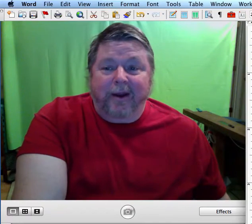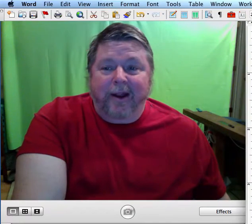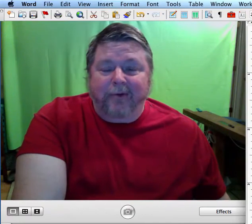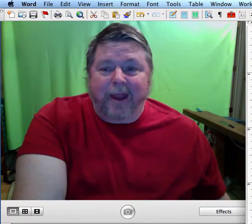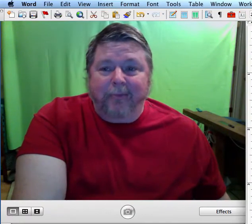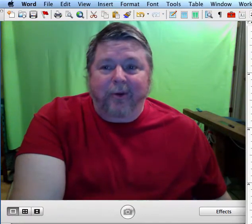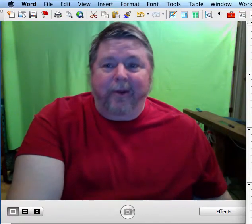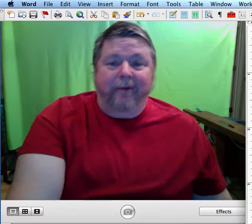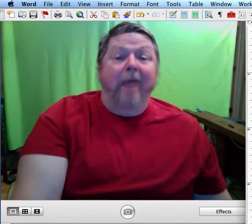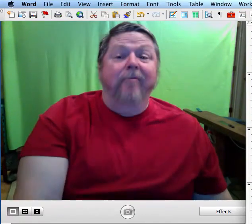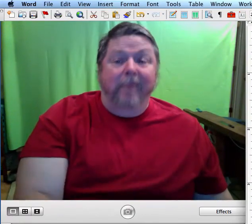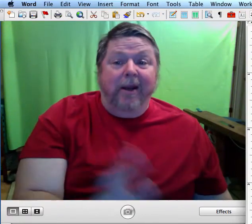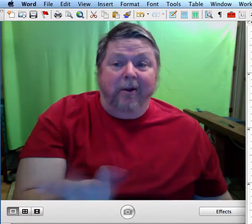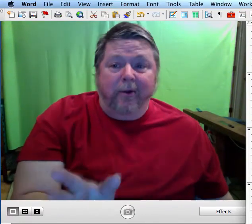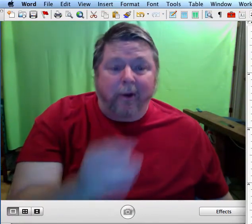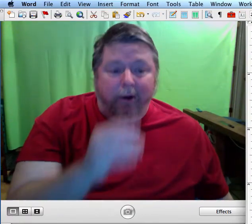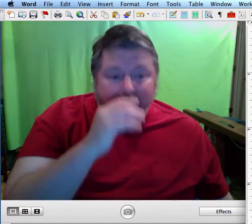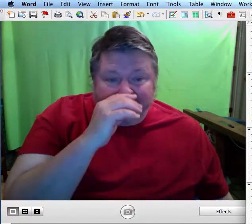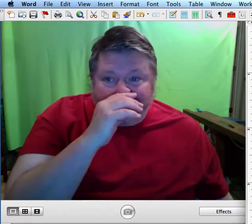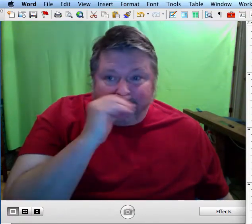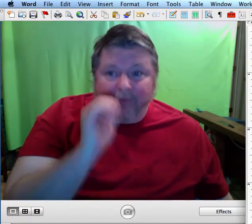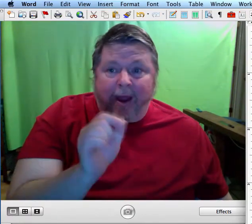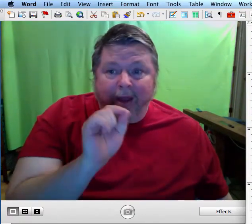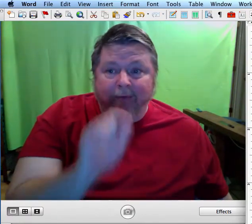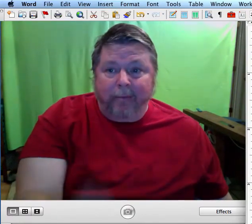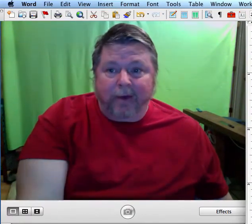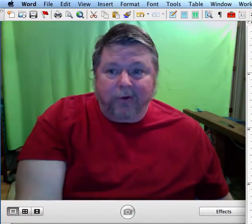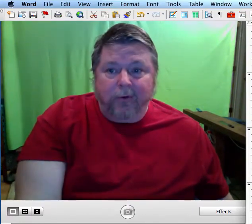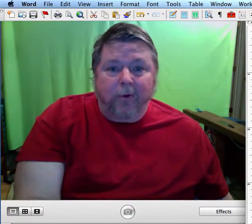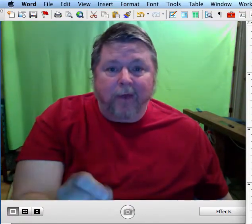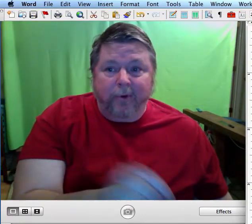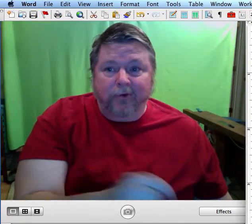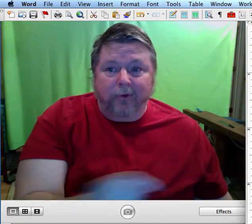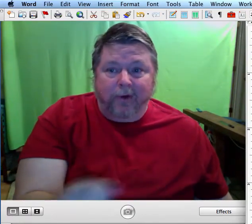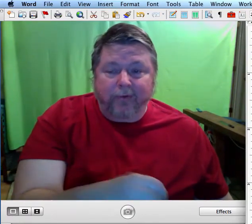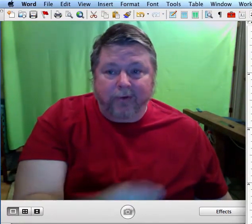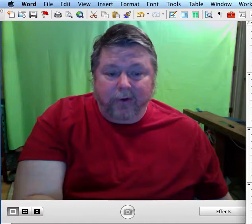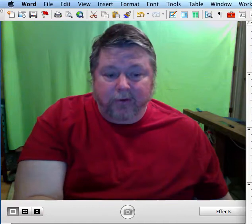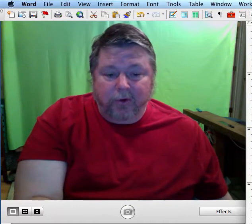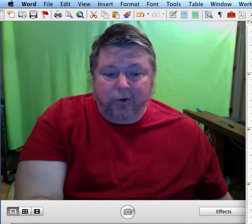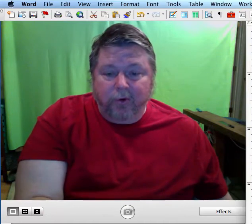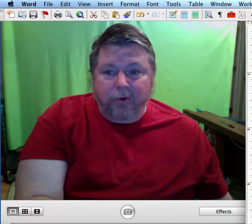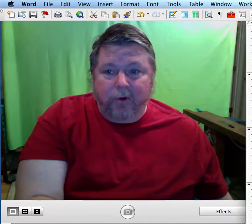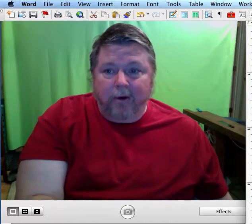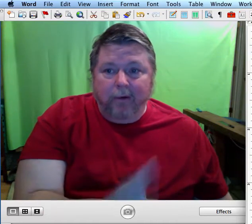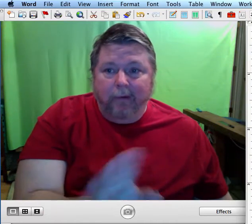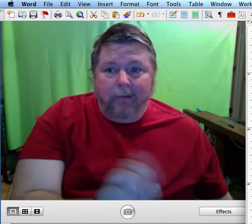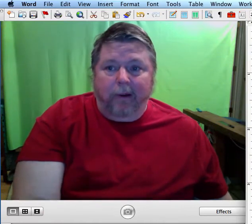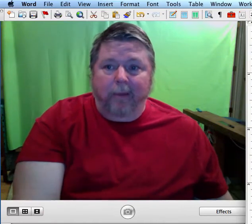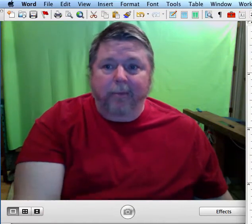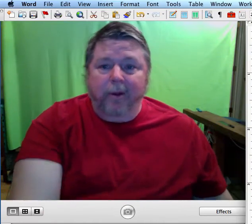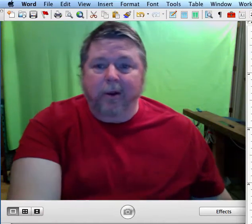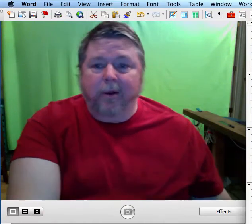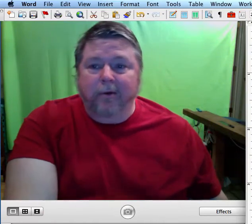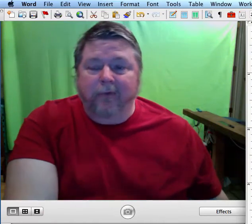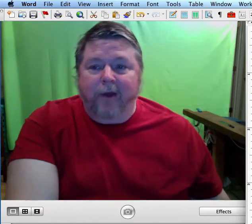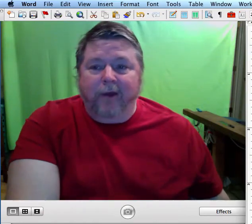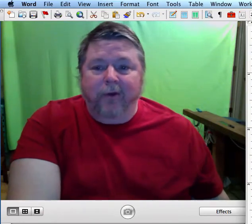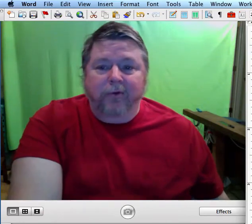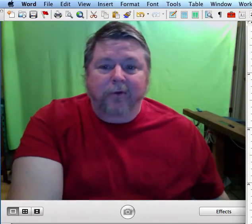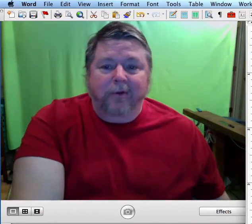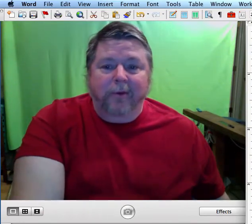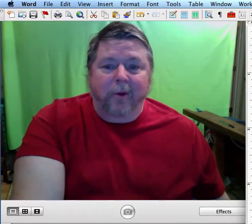especially today with scams going on, it's like, I really don't know who you are. So if I haven't met you or have a personal reference to who you are, I'm not going to